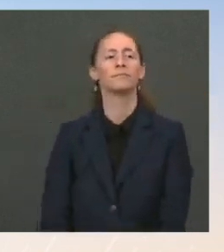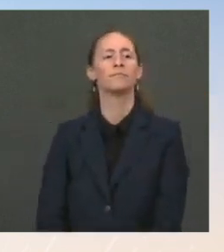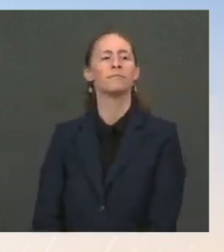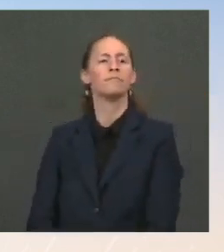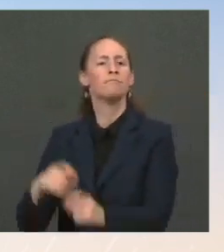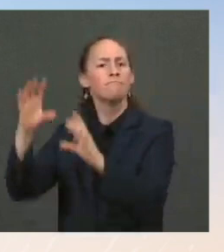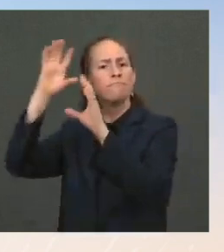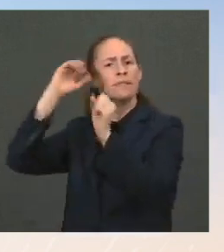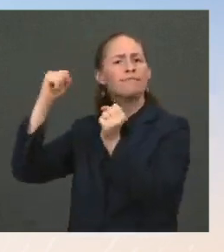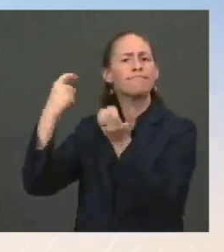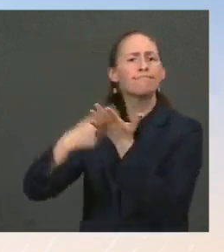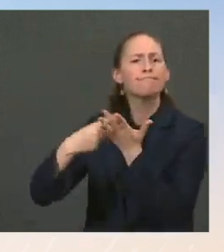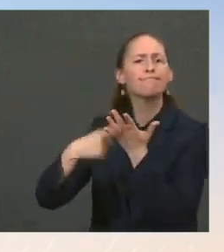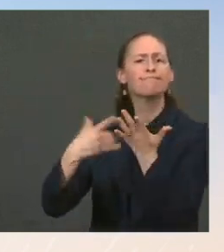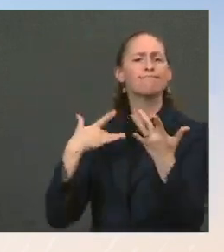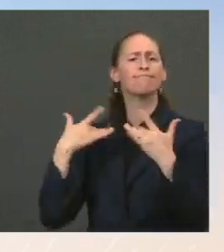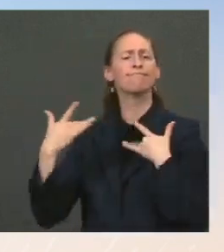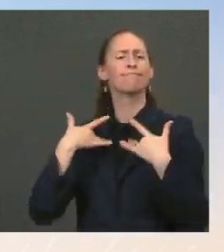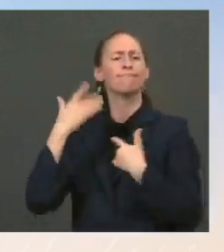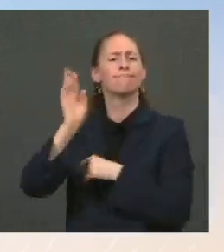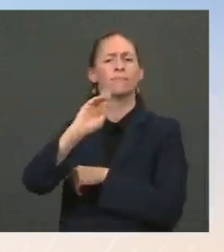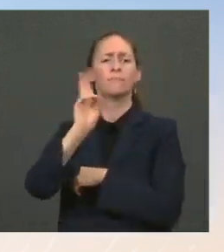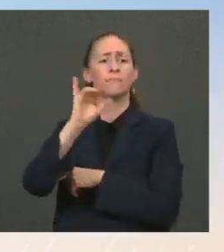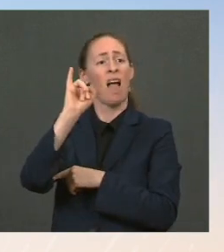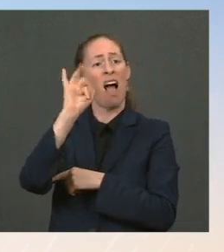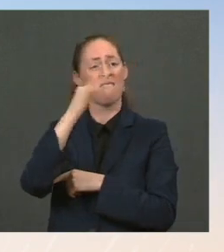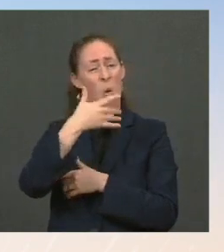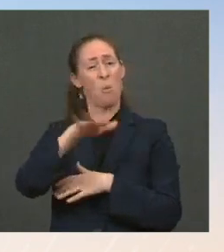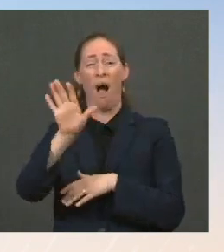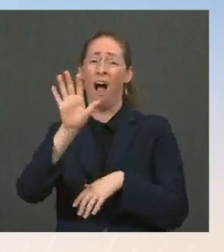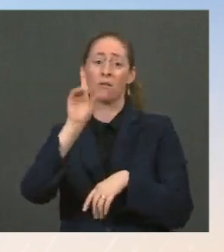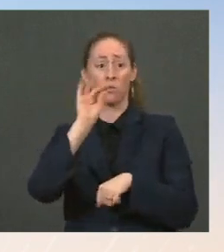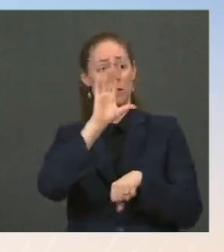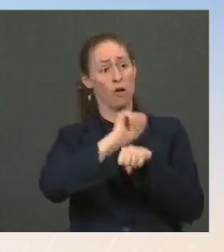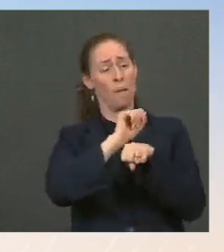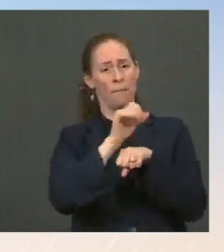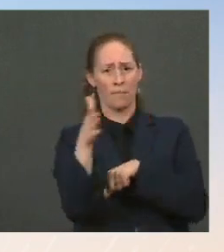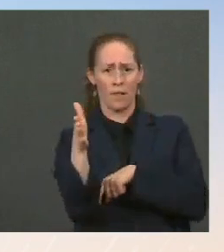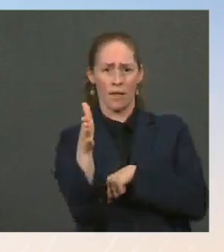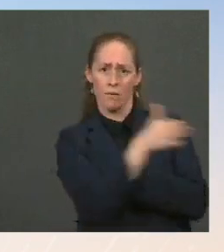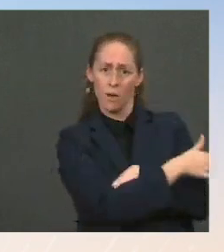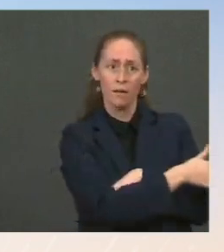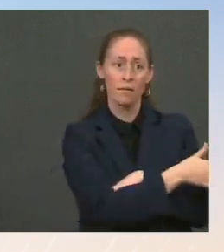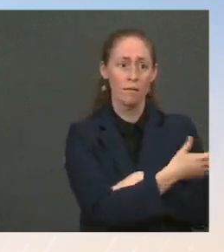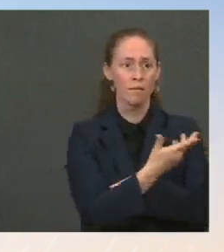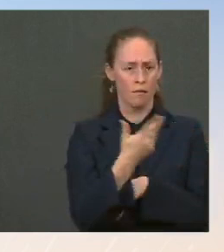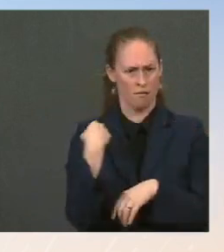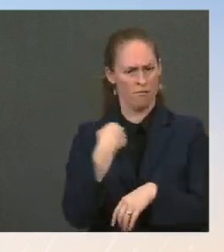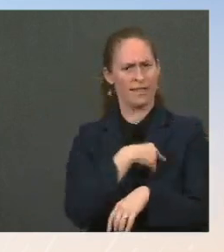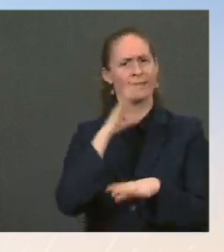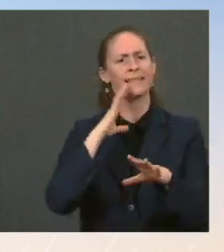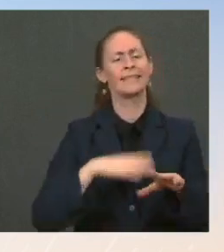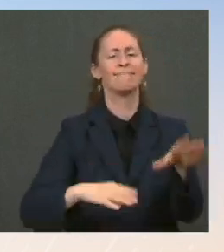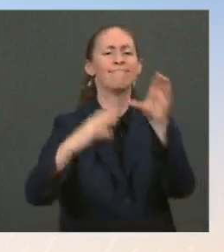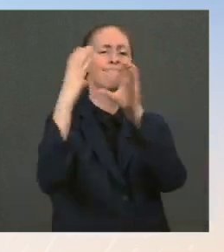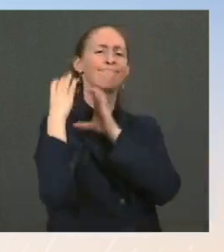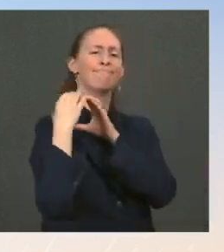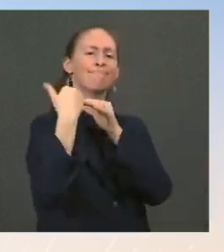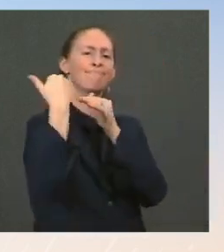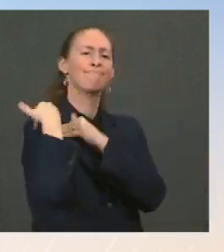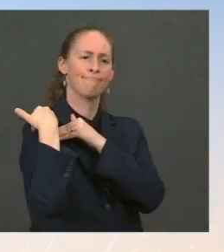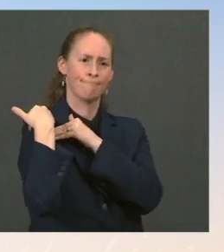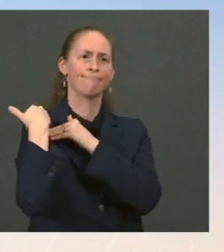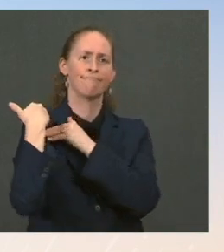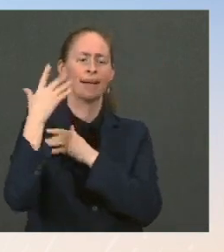debt ceiling, he said, if they don't want to do the job, just get out of the way. We'll take the heat. We'll do it. When he says we'll take the heat, what did he